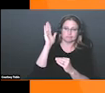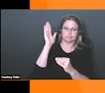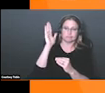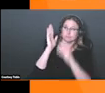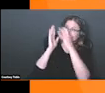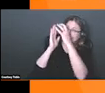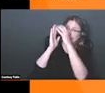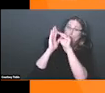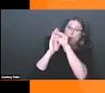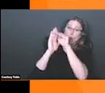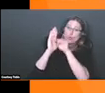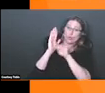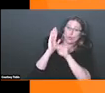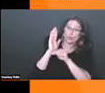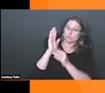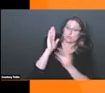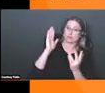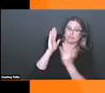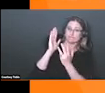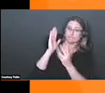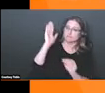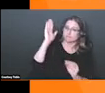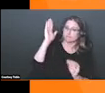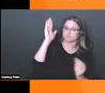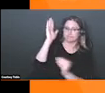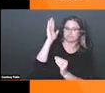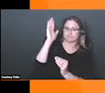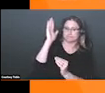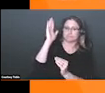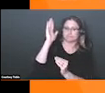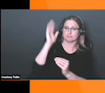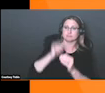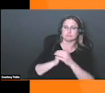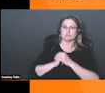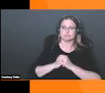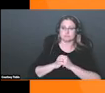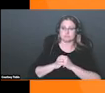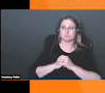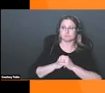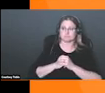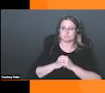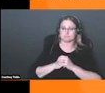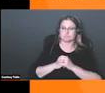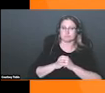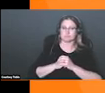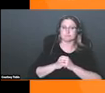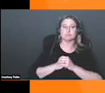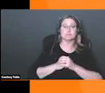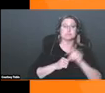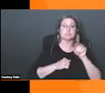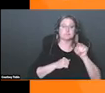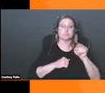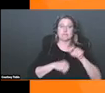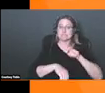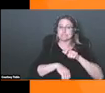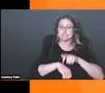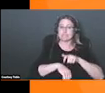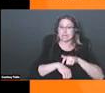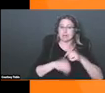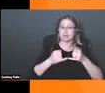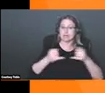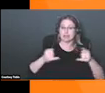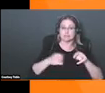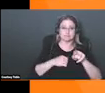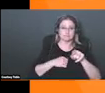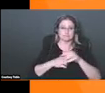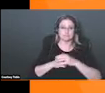the order of everything else they've asked for. So yeah, timeline. This is another one. Connect